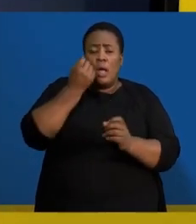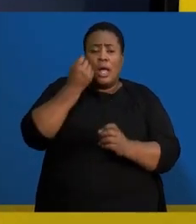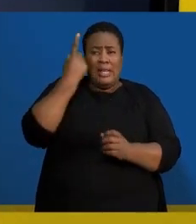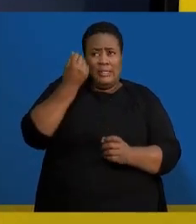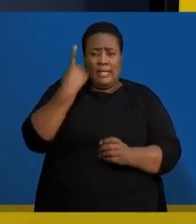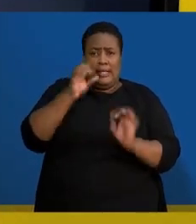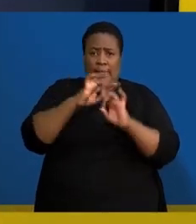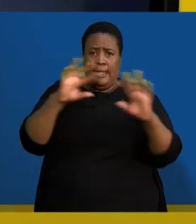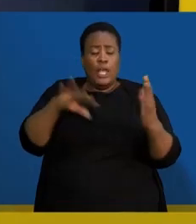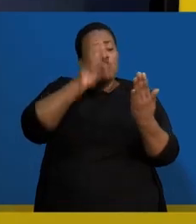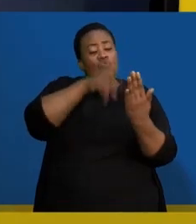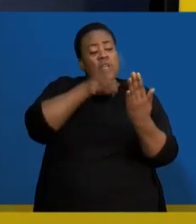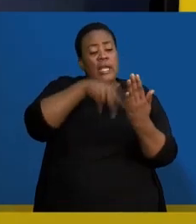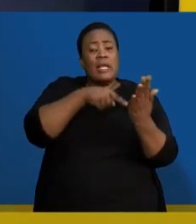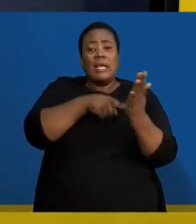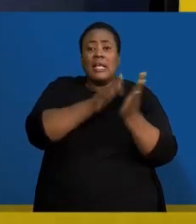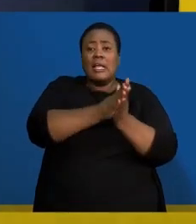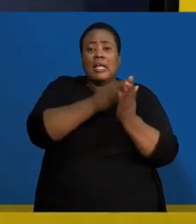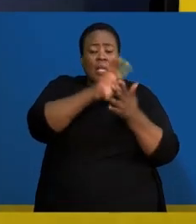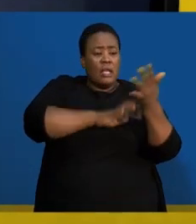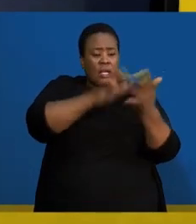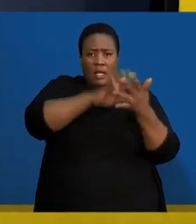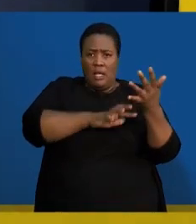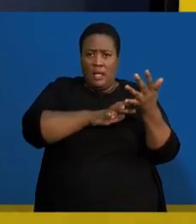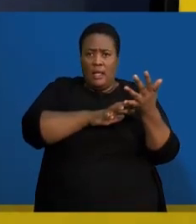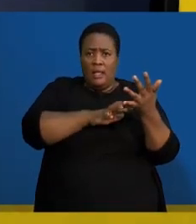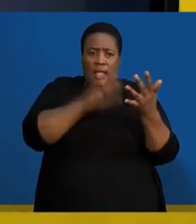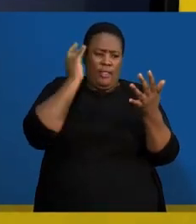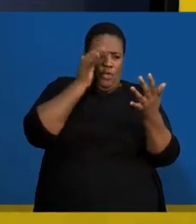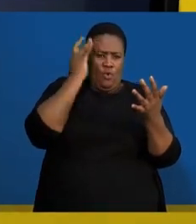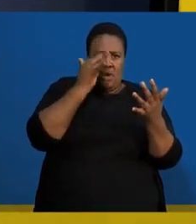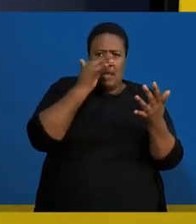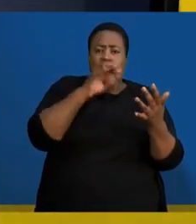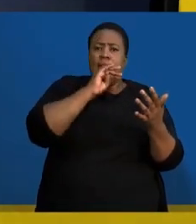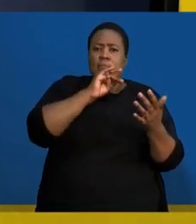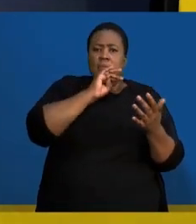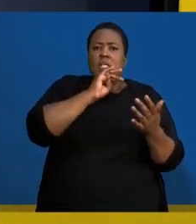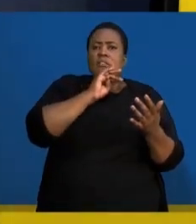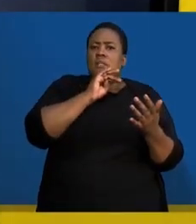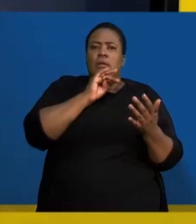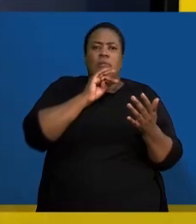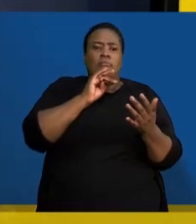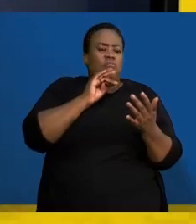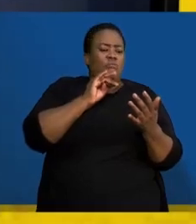not only require you to rewrite the information. It's deeper than that. Okay.